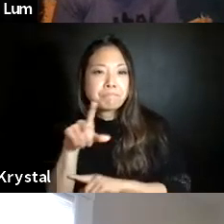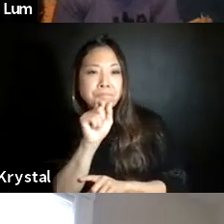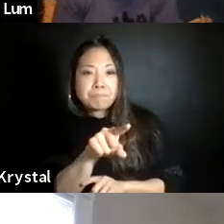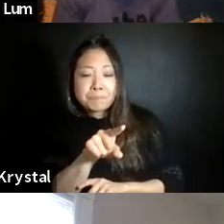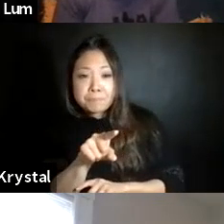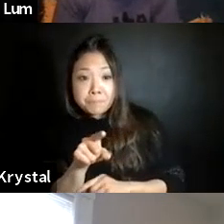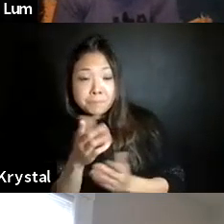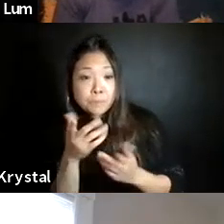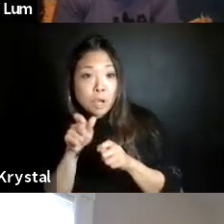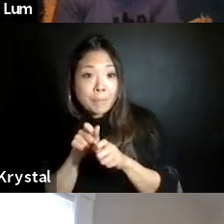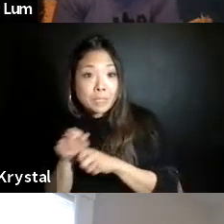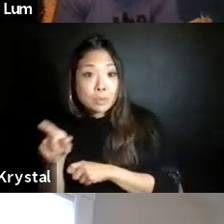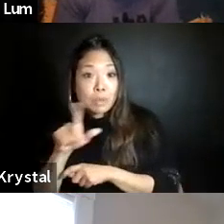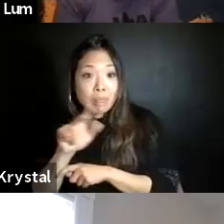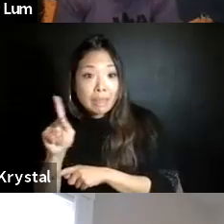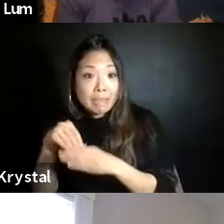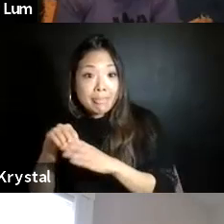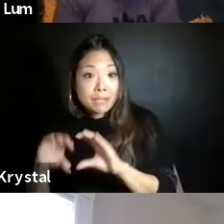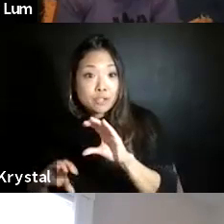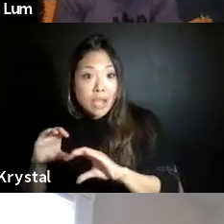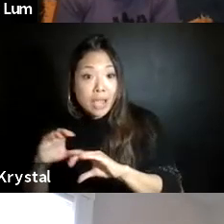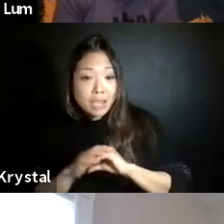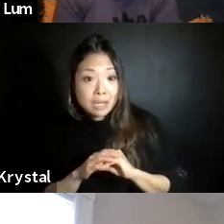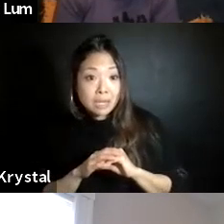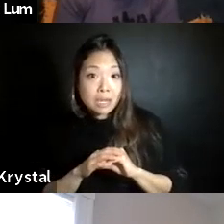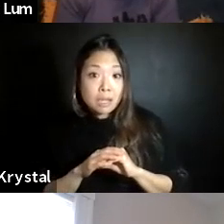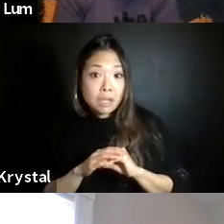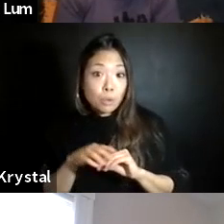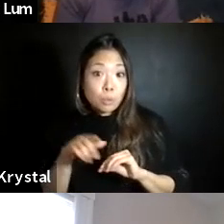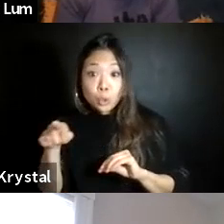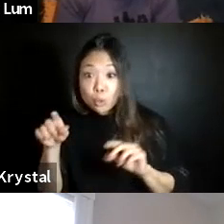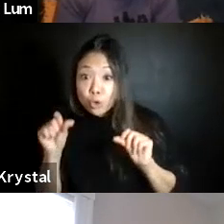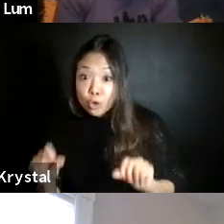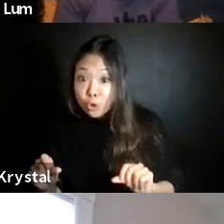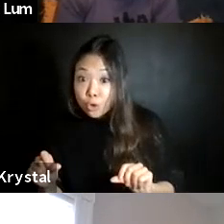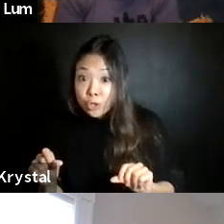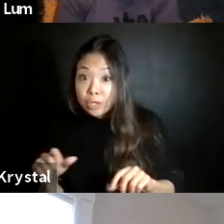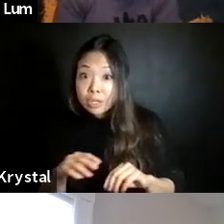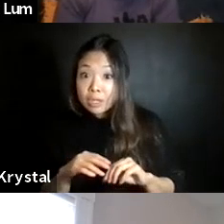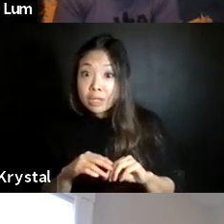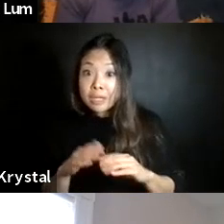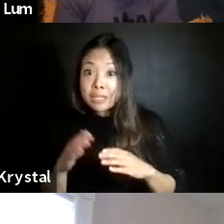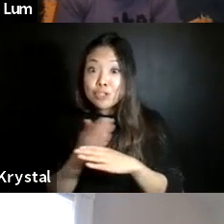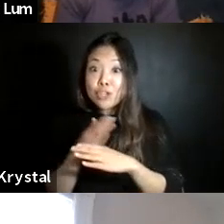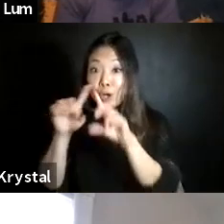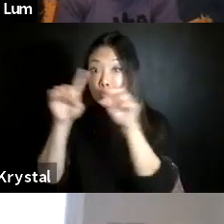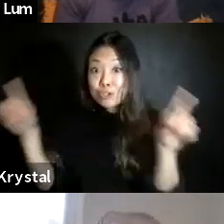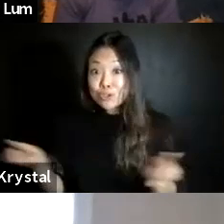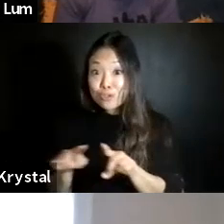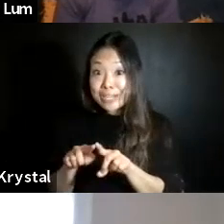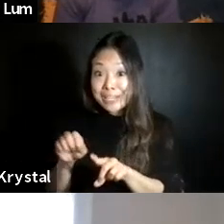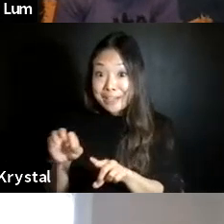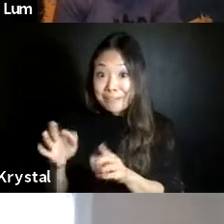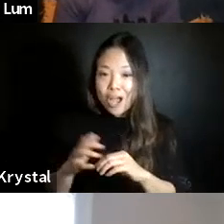We could allow you to share your screen if you have it up. Do you have your screen? Do you have the image? A little scary.